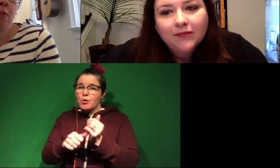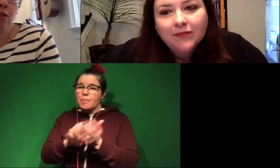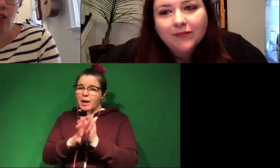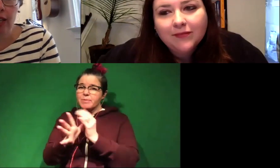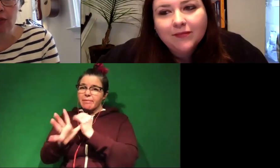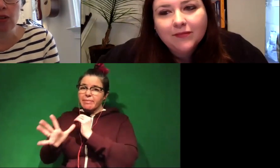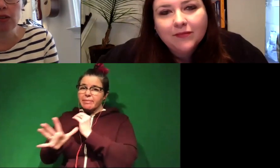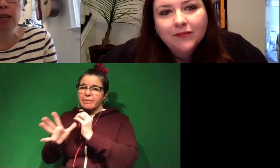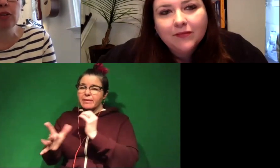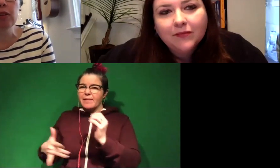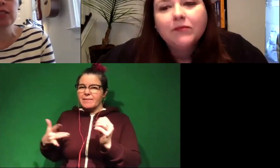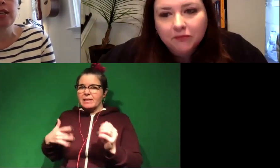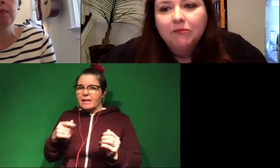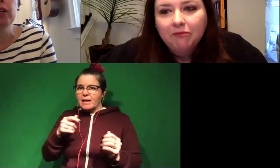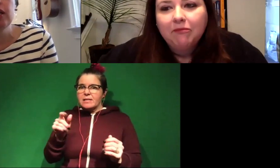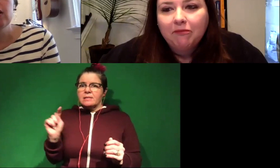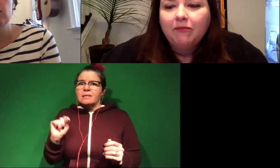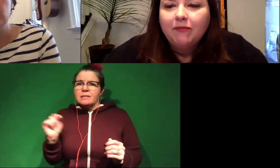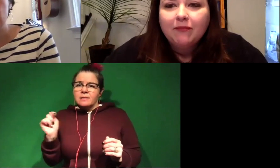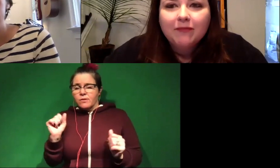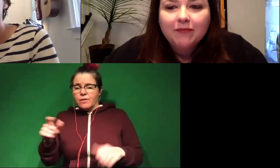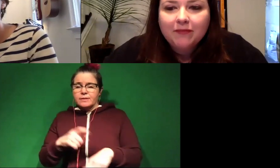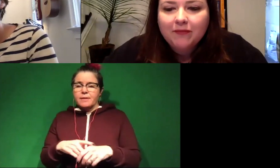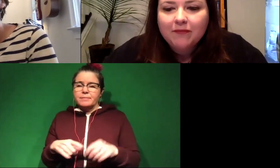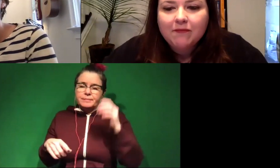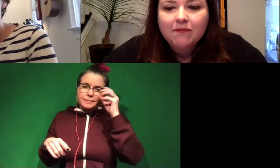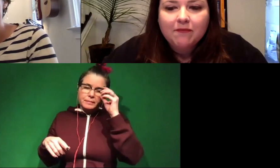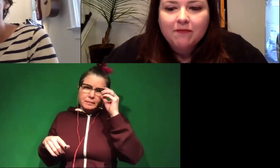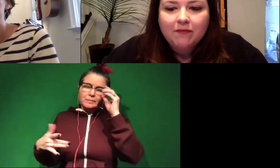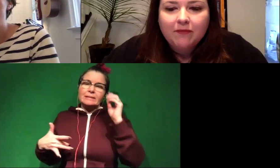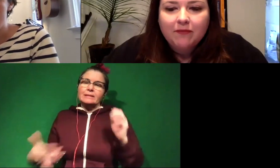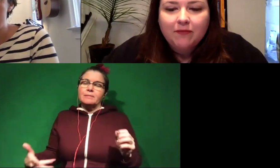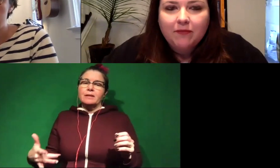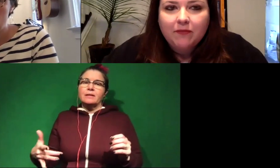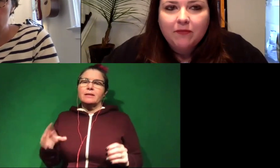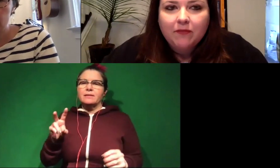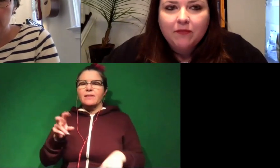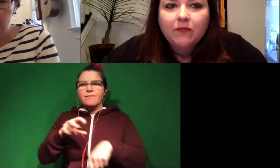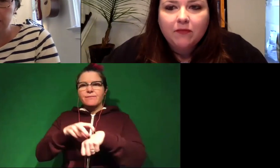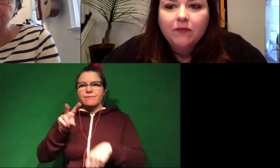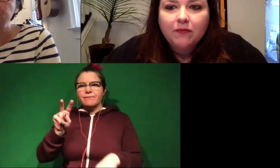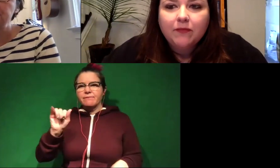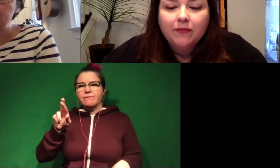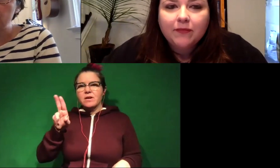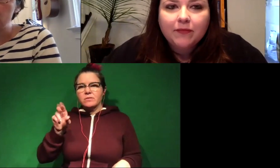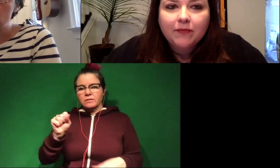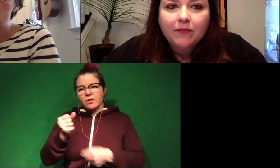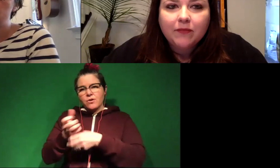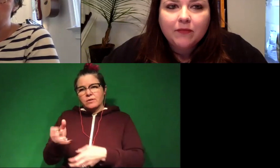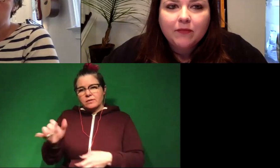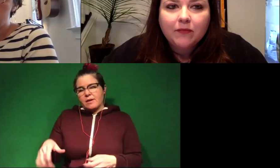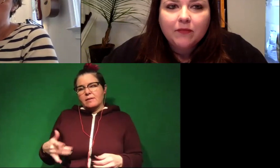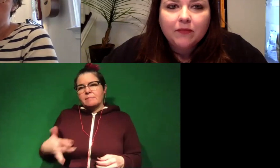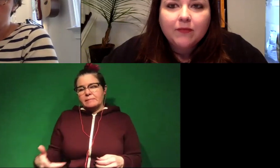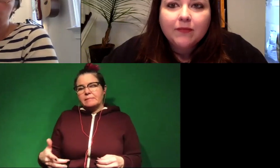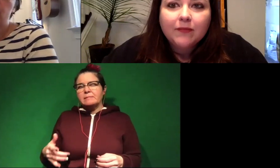makes me feel like I have to go to the bathroom all the time. So there's most of the time it's a virus that causes that. Usually